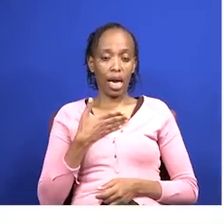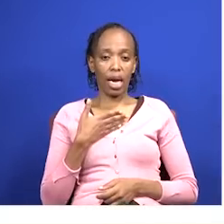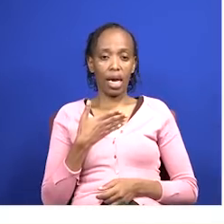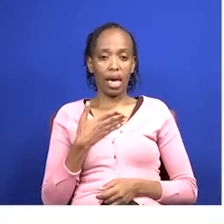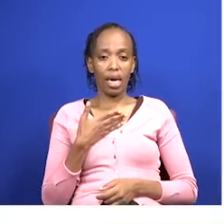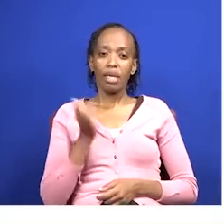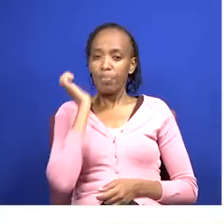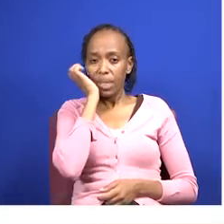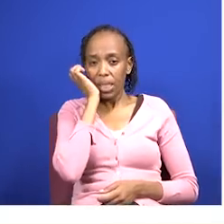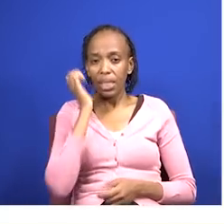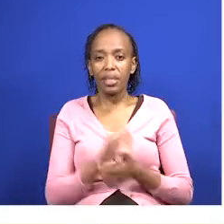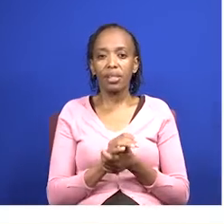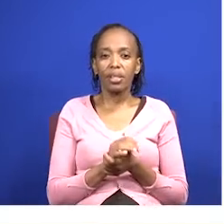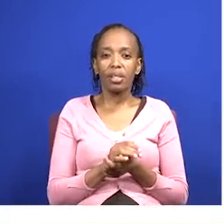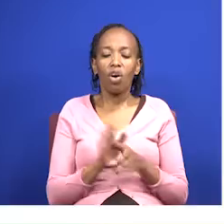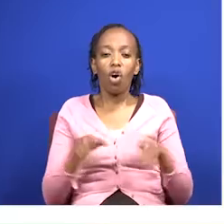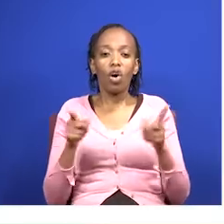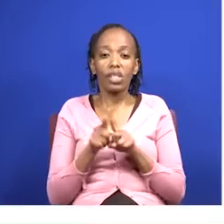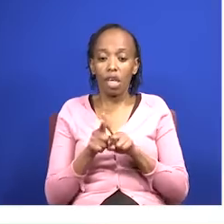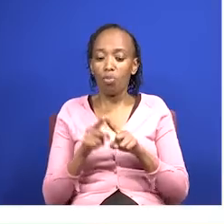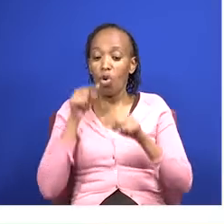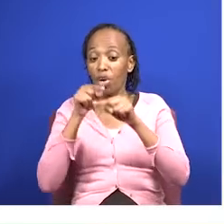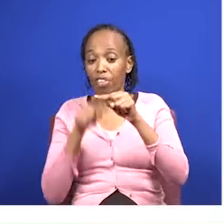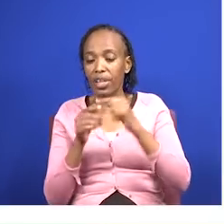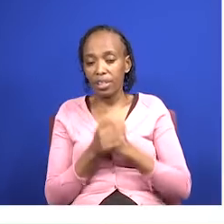anger, bitterness, or even